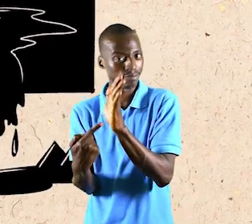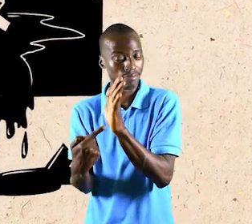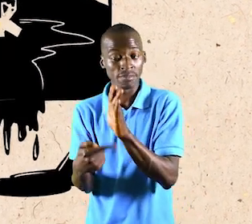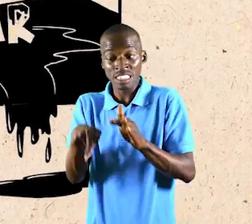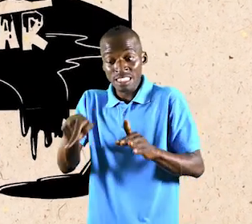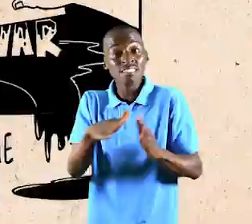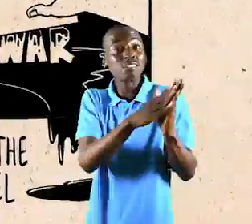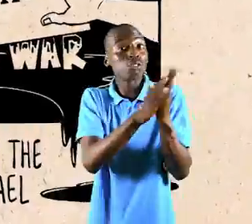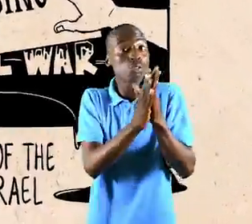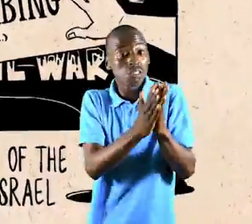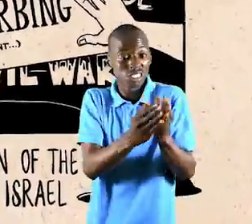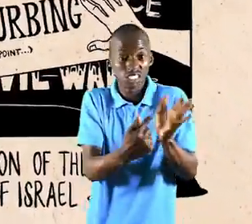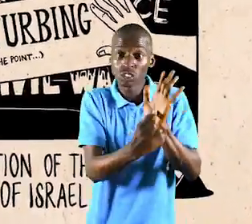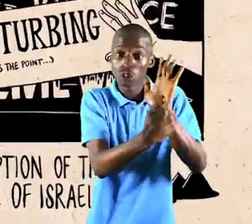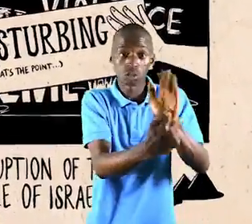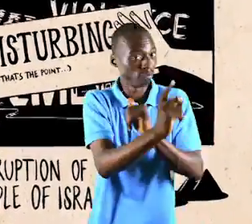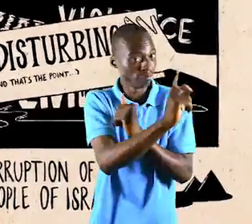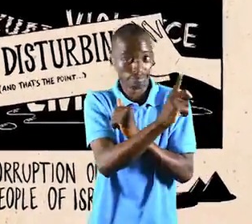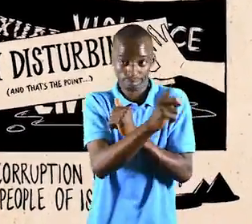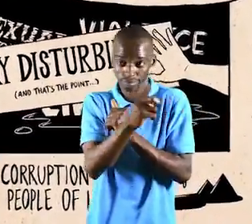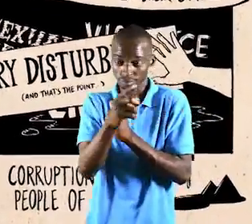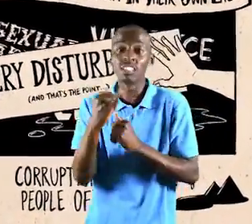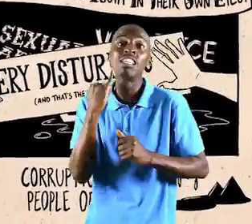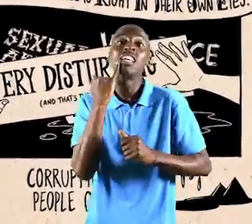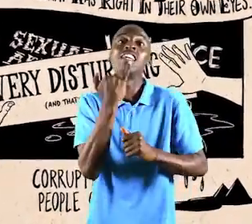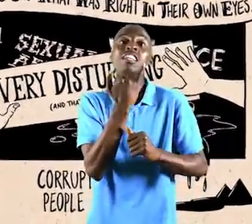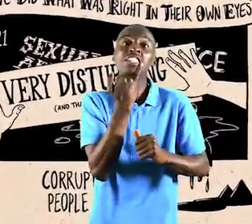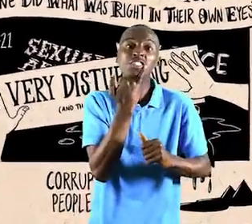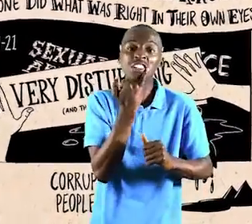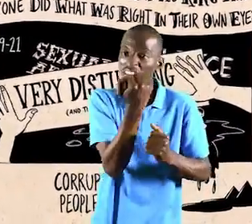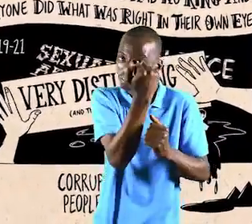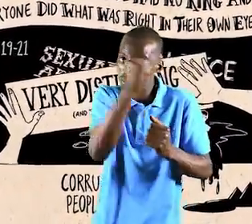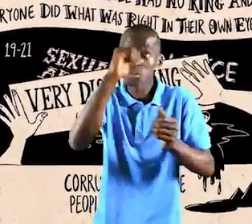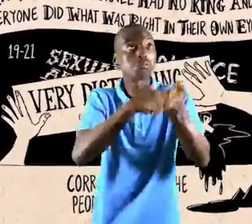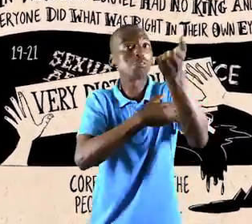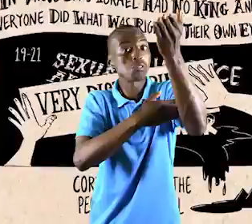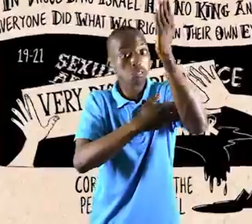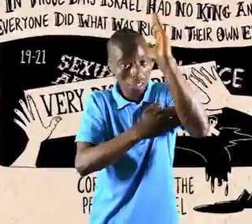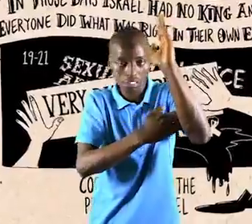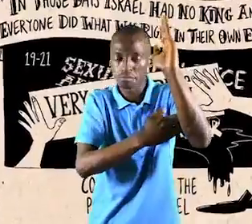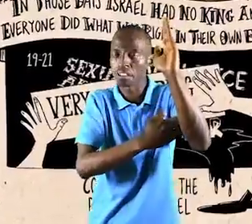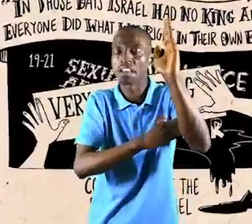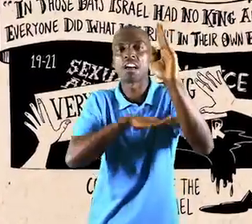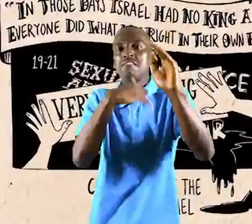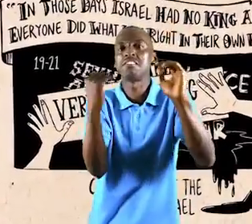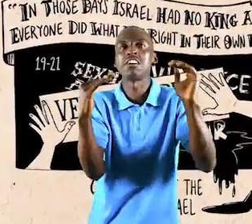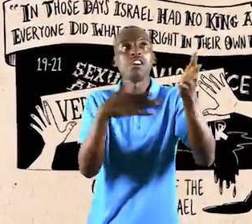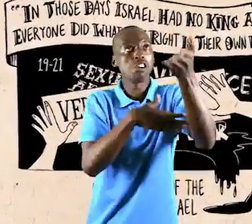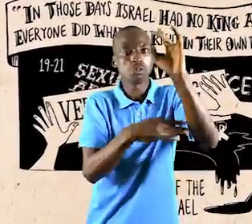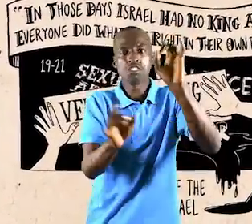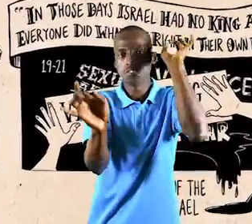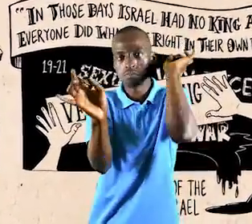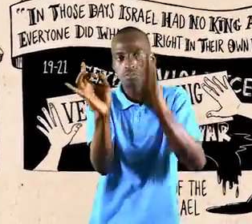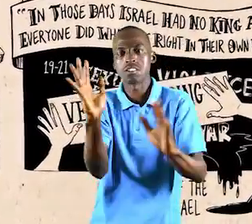These stories are meant to serve as a warning. Israel's descent into self-destruction is the result of turning away from the God who